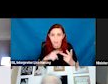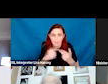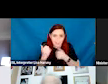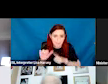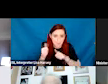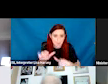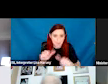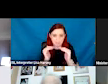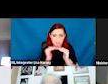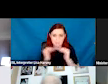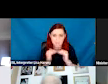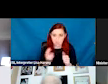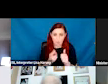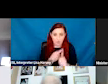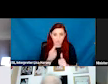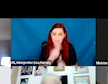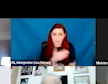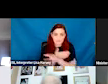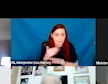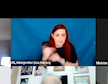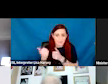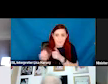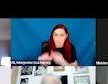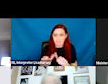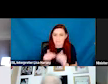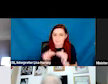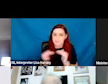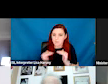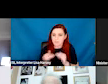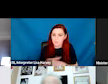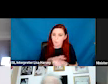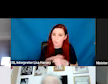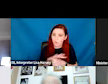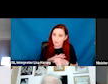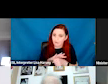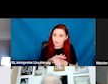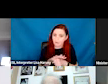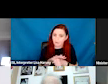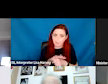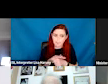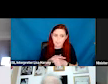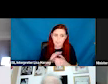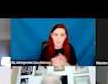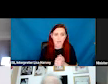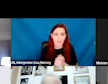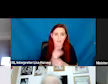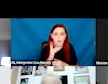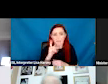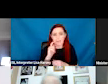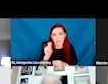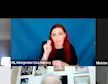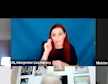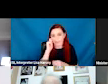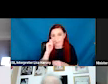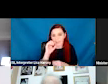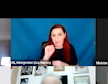the standard already at local, regional level. And I think